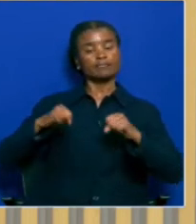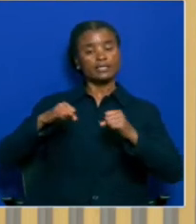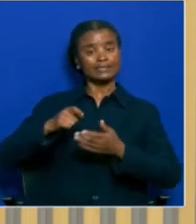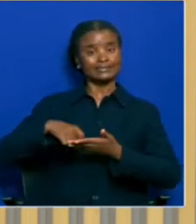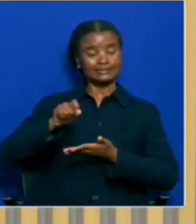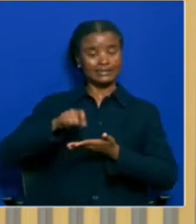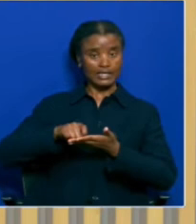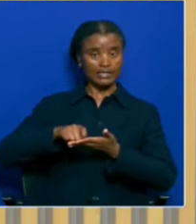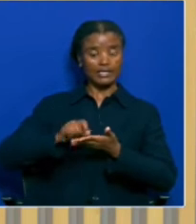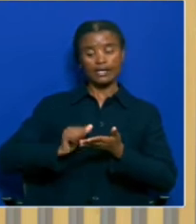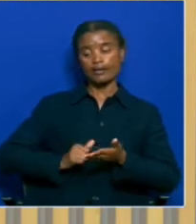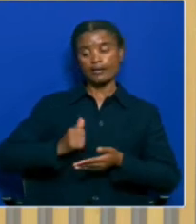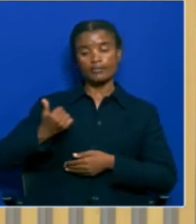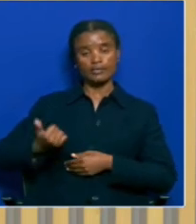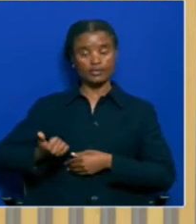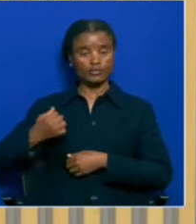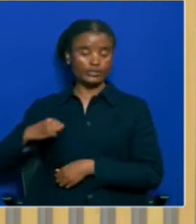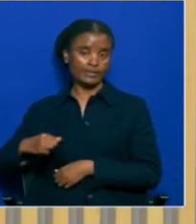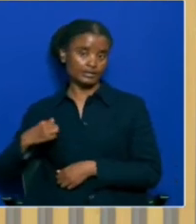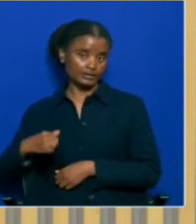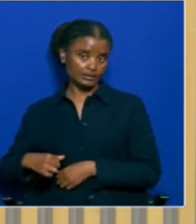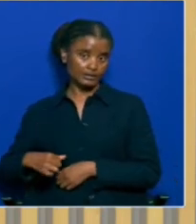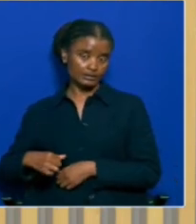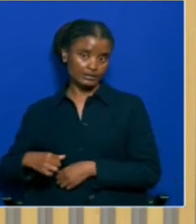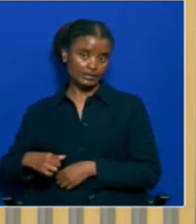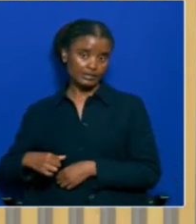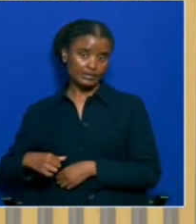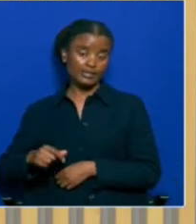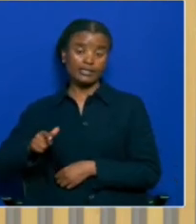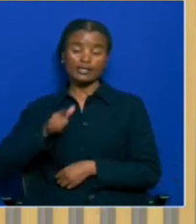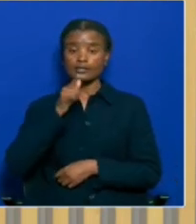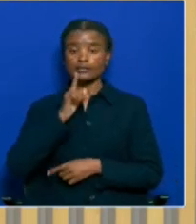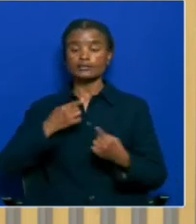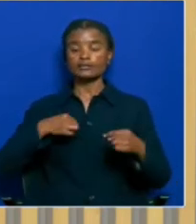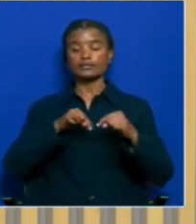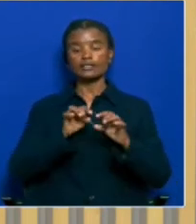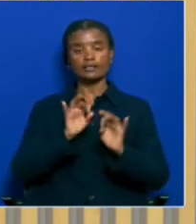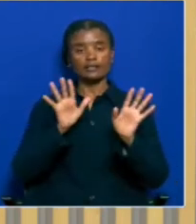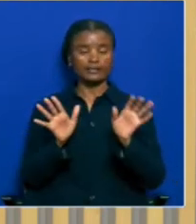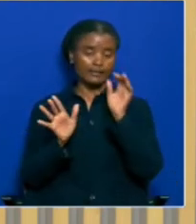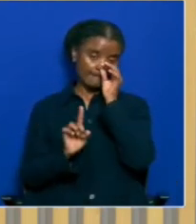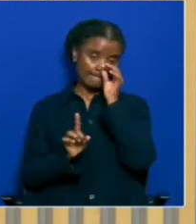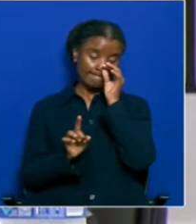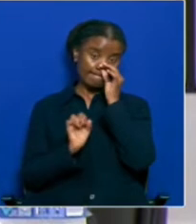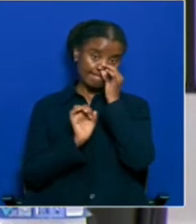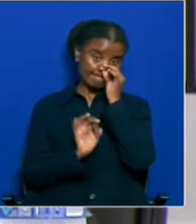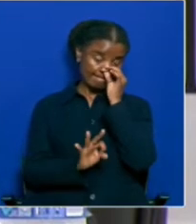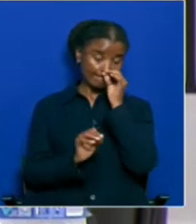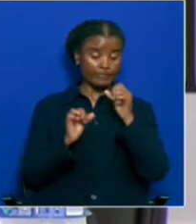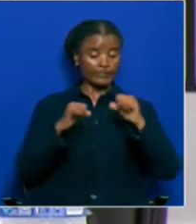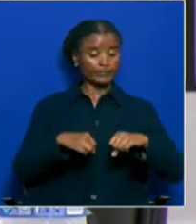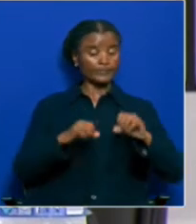neighboring municipality. So that tells us very clearly that in the absence of an agreement, you